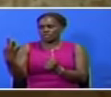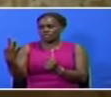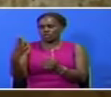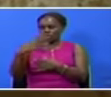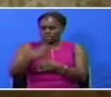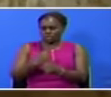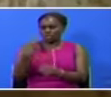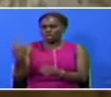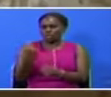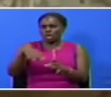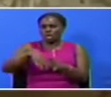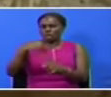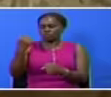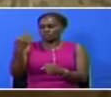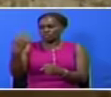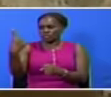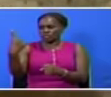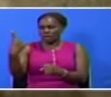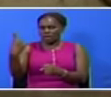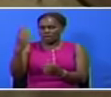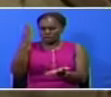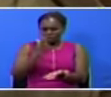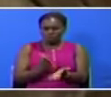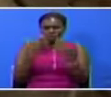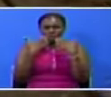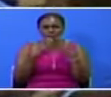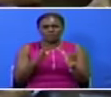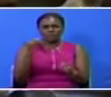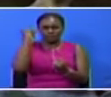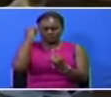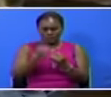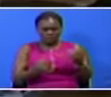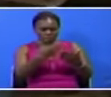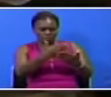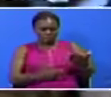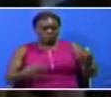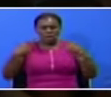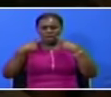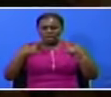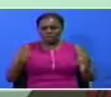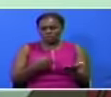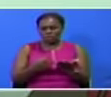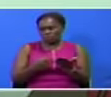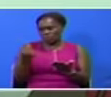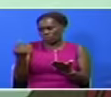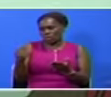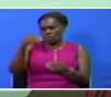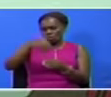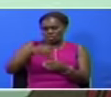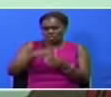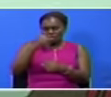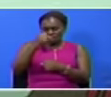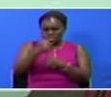companies of the 31 that applied have been verified, with a final list set to be released in a few weeks' time. Within the